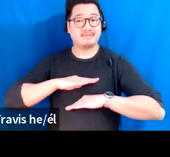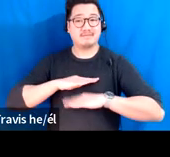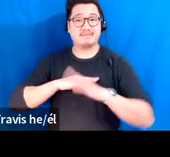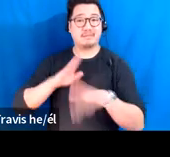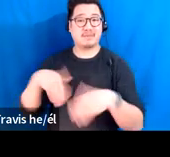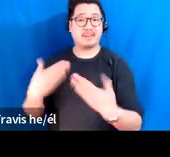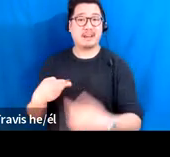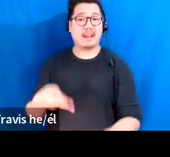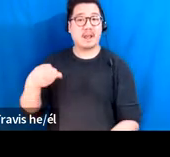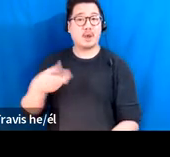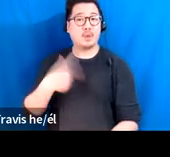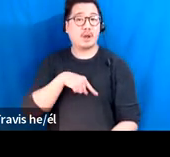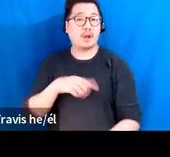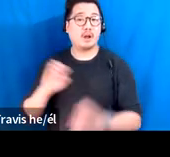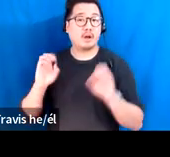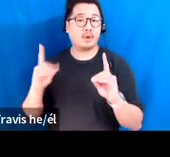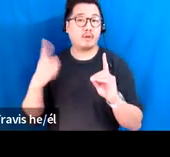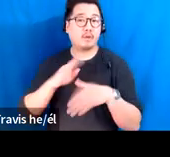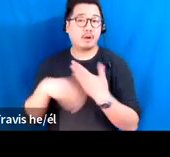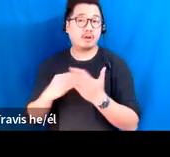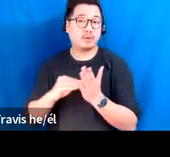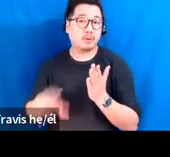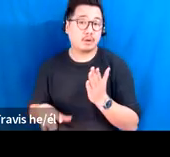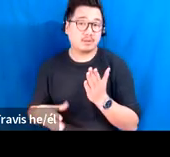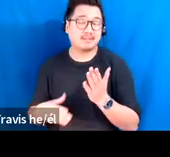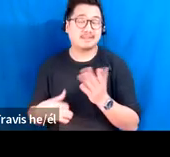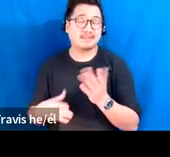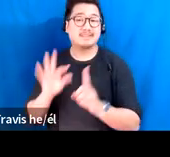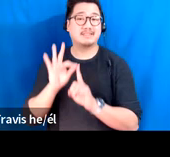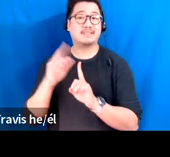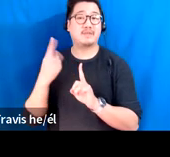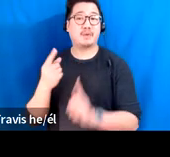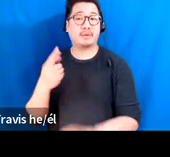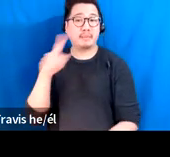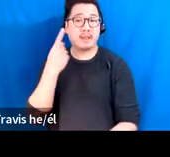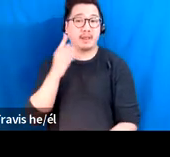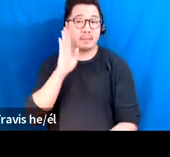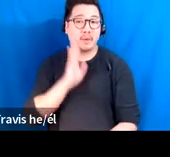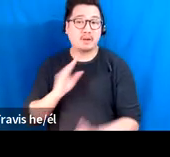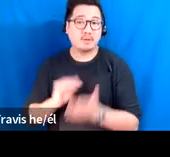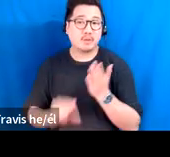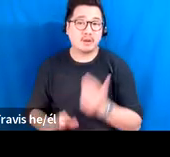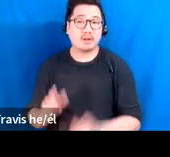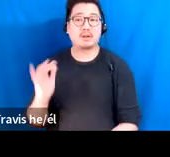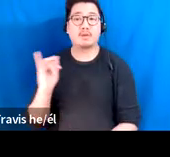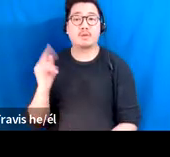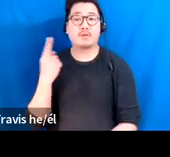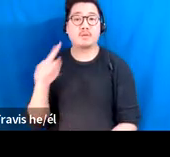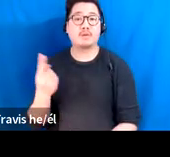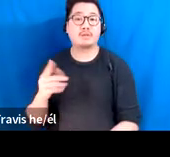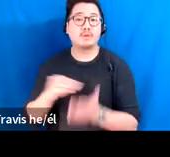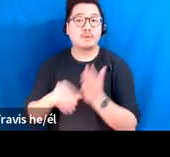education for all students most especially for our black and brown students as well as for our students with